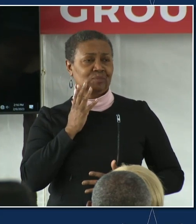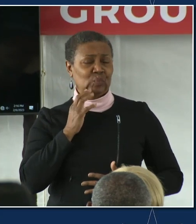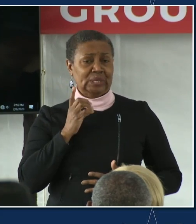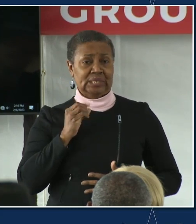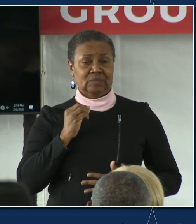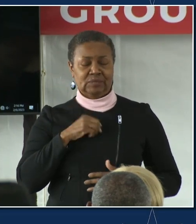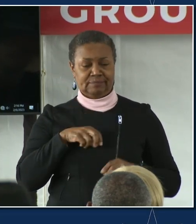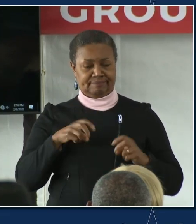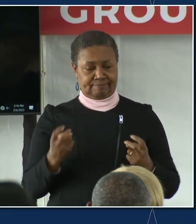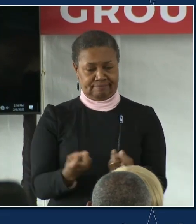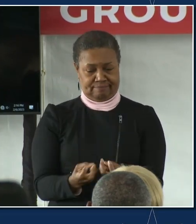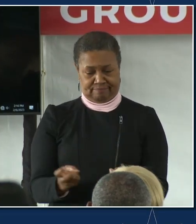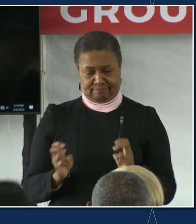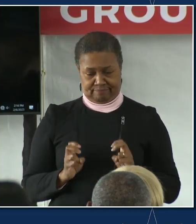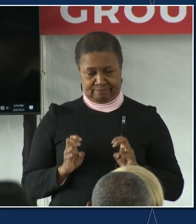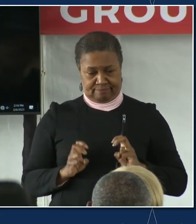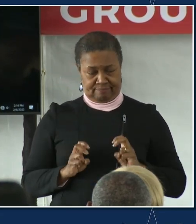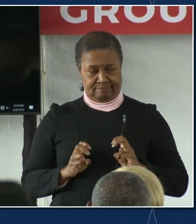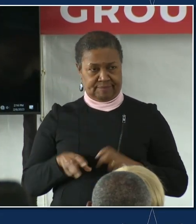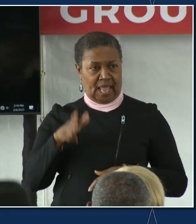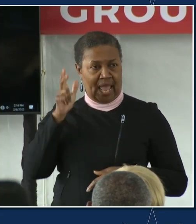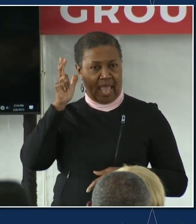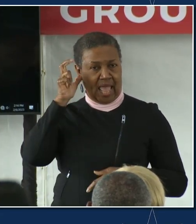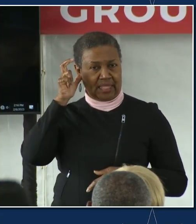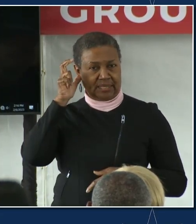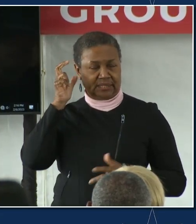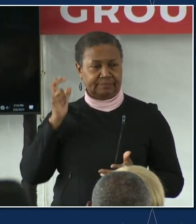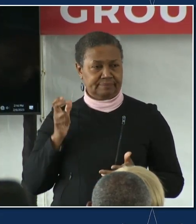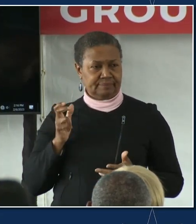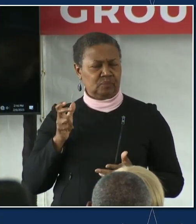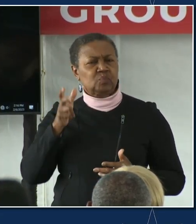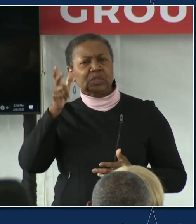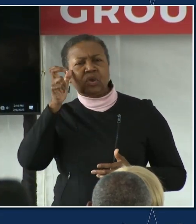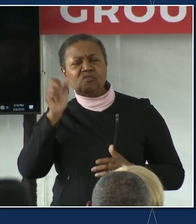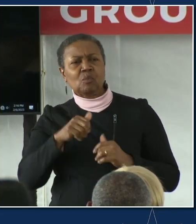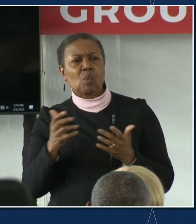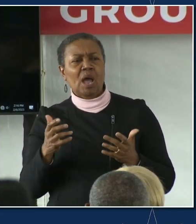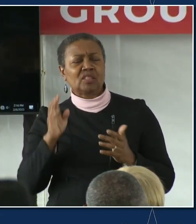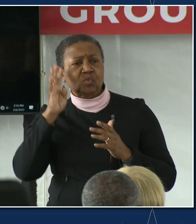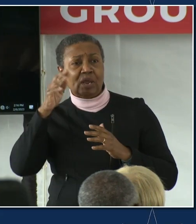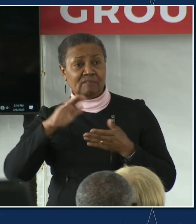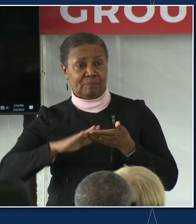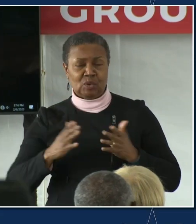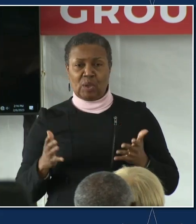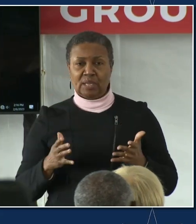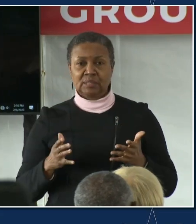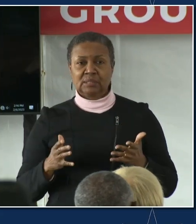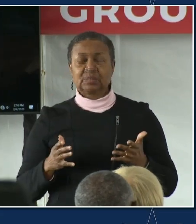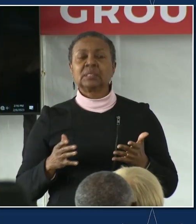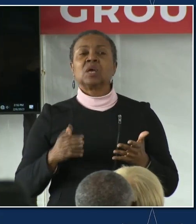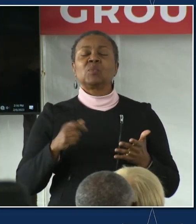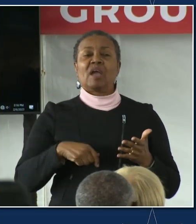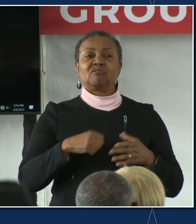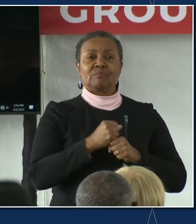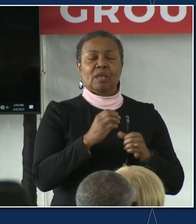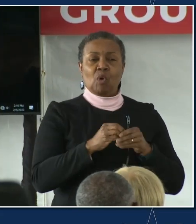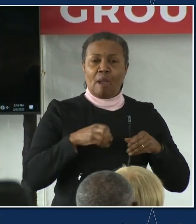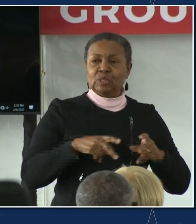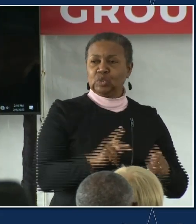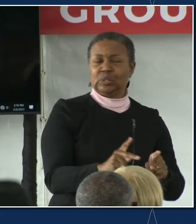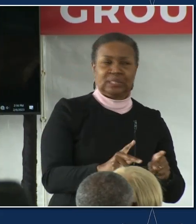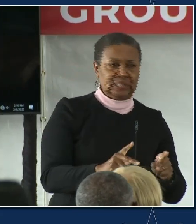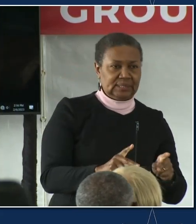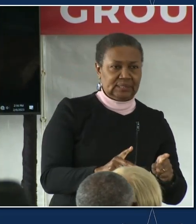sat down and we listened. And here's what we heard from the creative community. One is we've got to create more